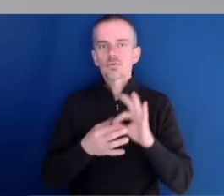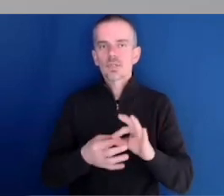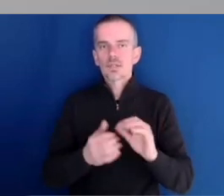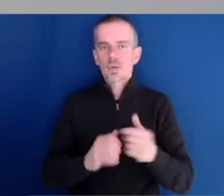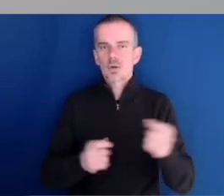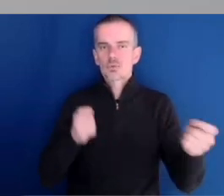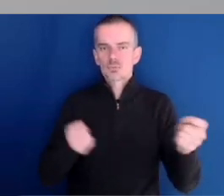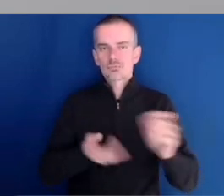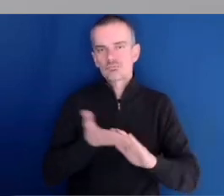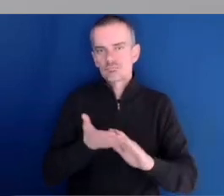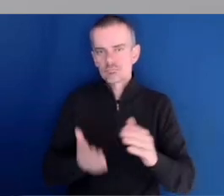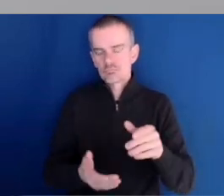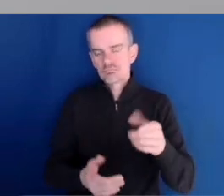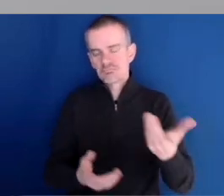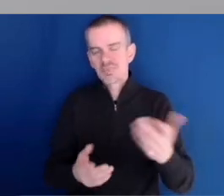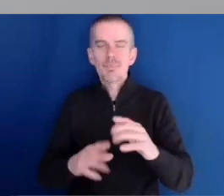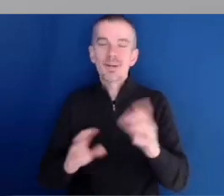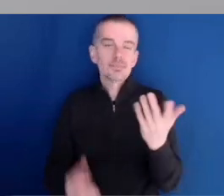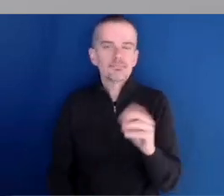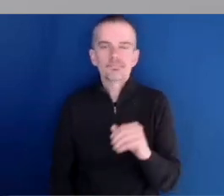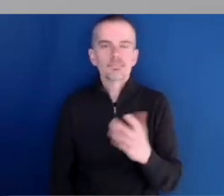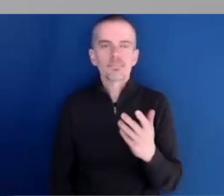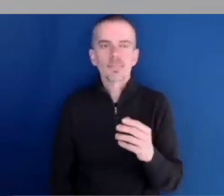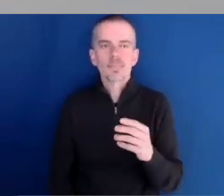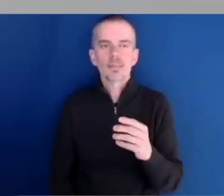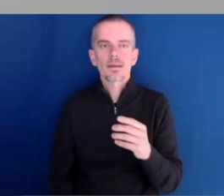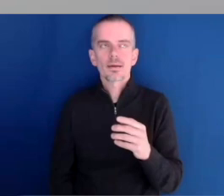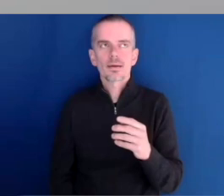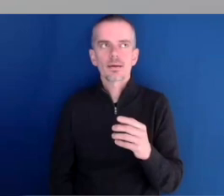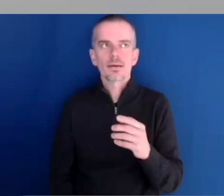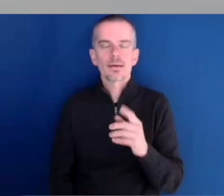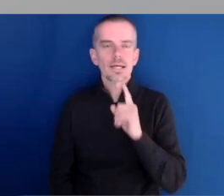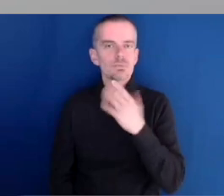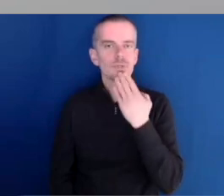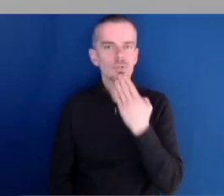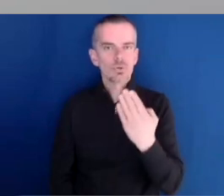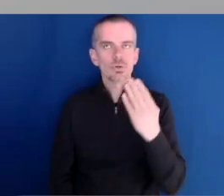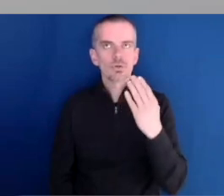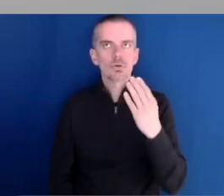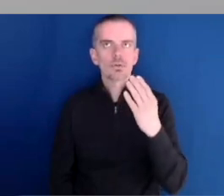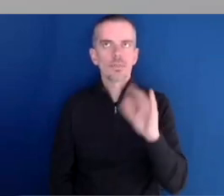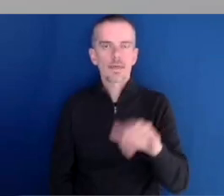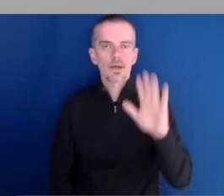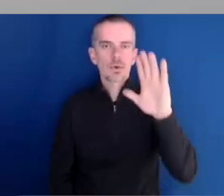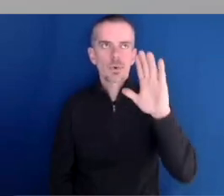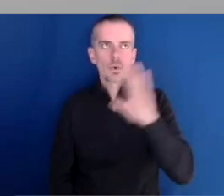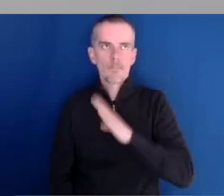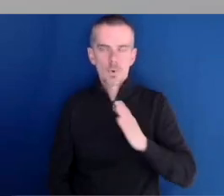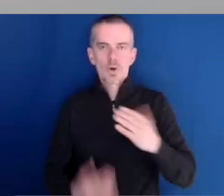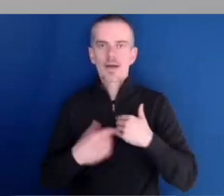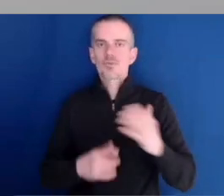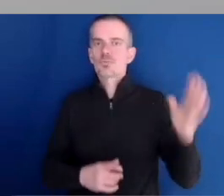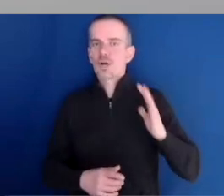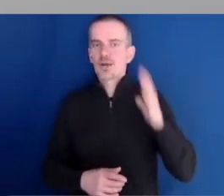there. But yeah, it's really good if your board members just have prior experience in